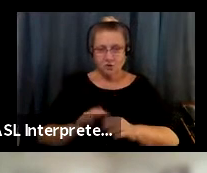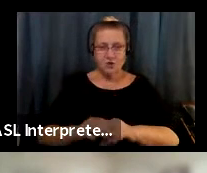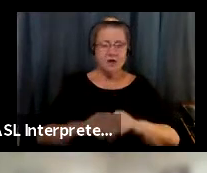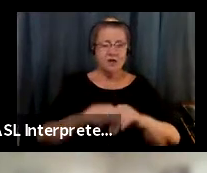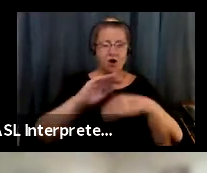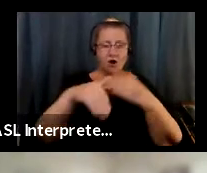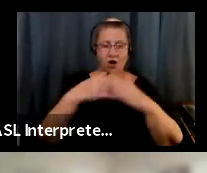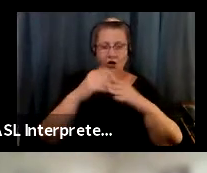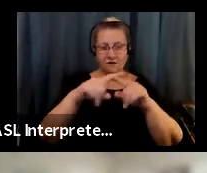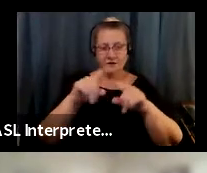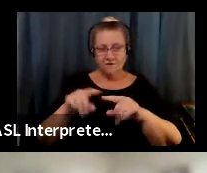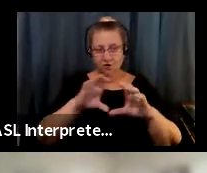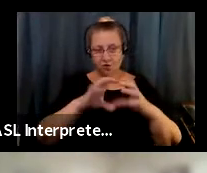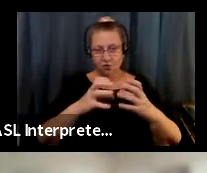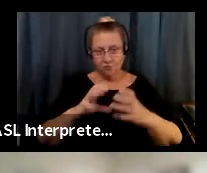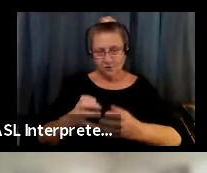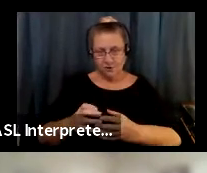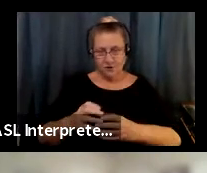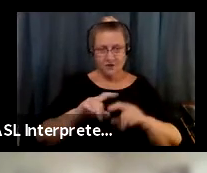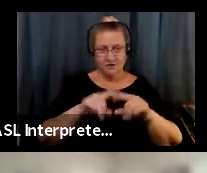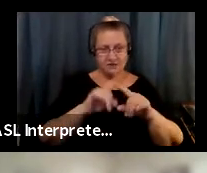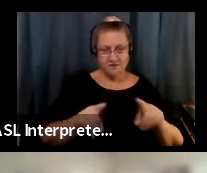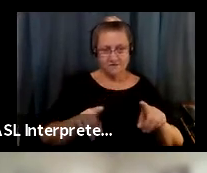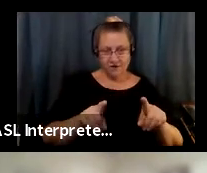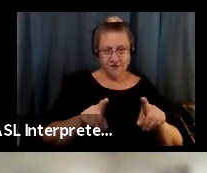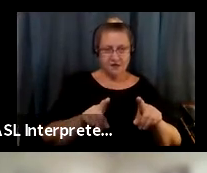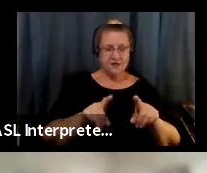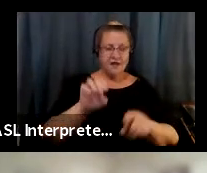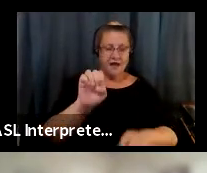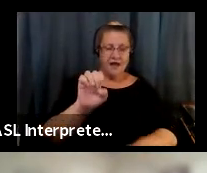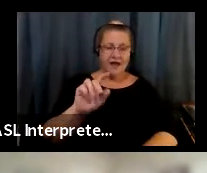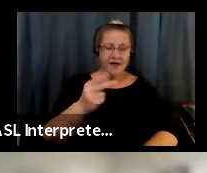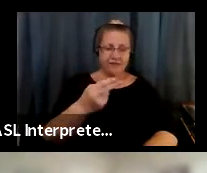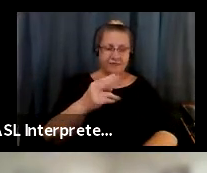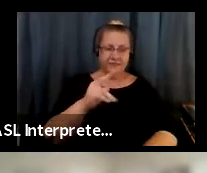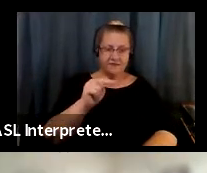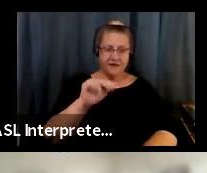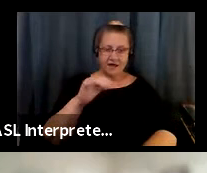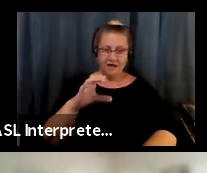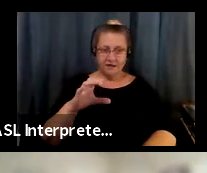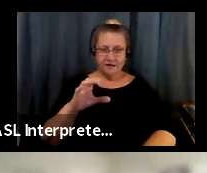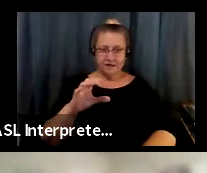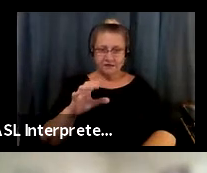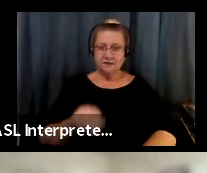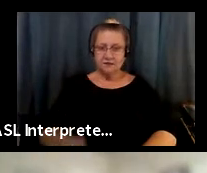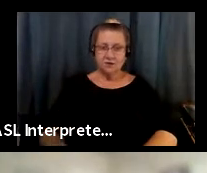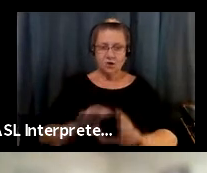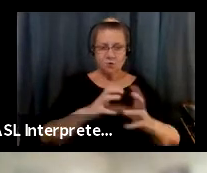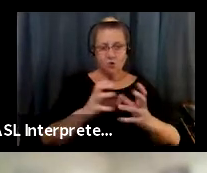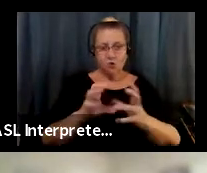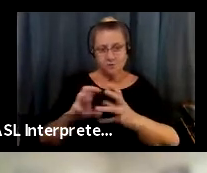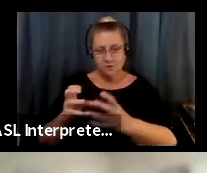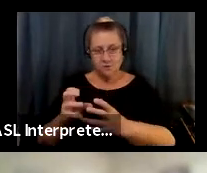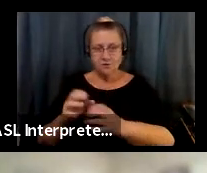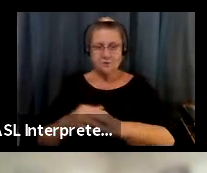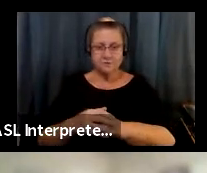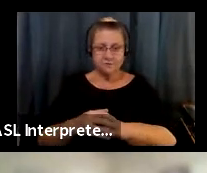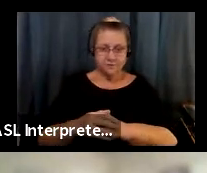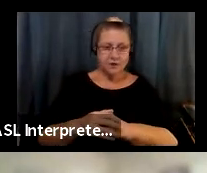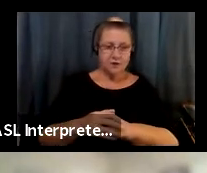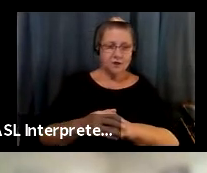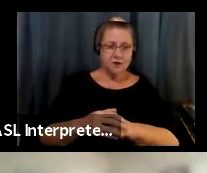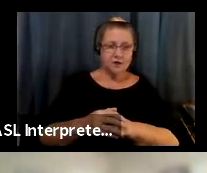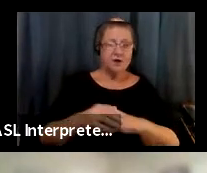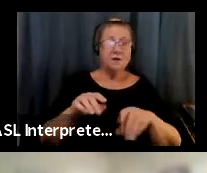older, limited English proficient persons, and so forth. But as was also mentioned,